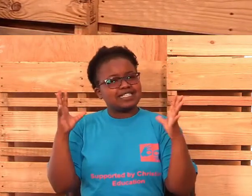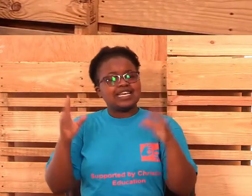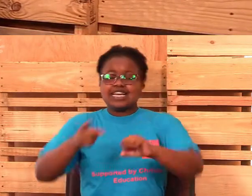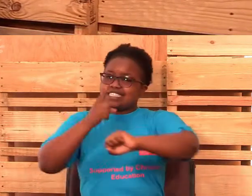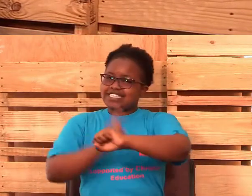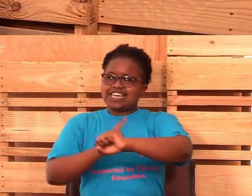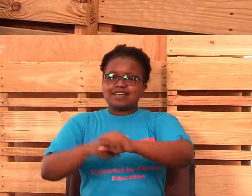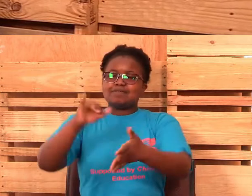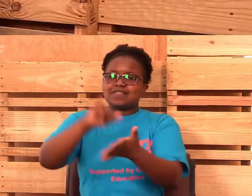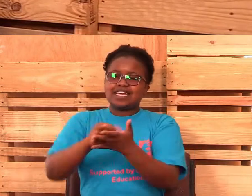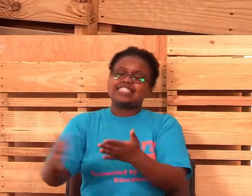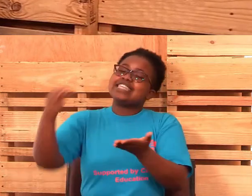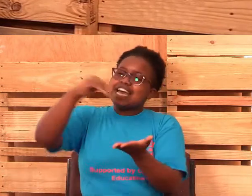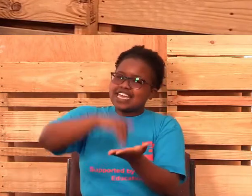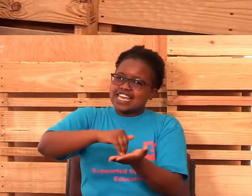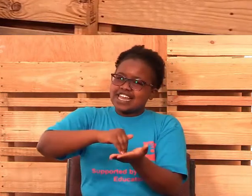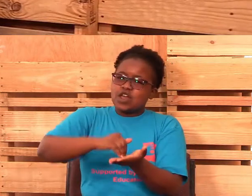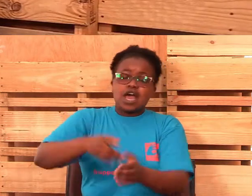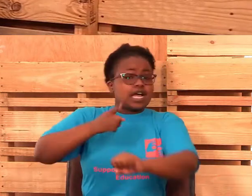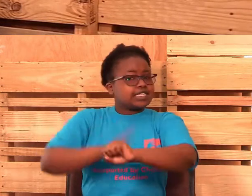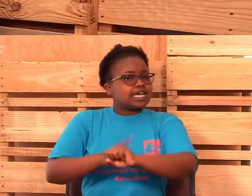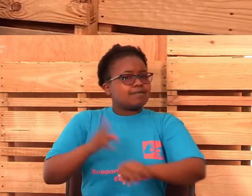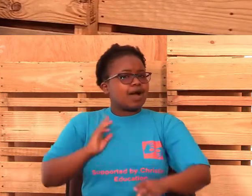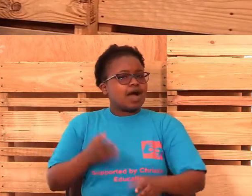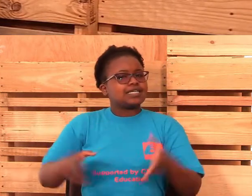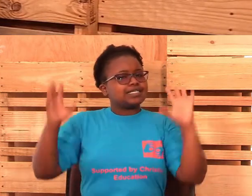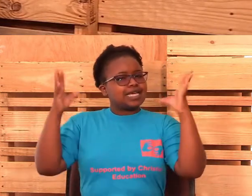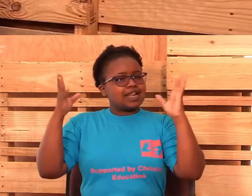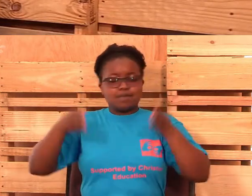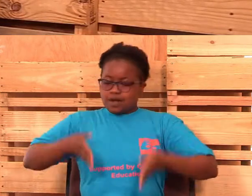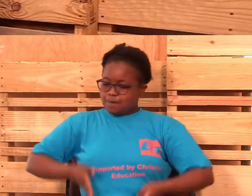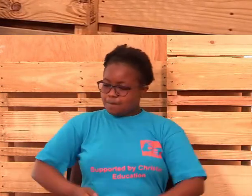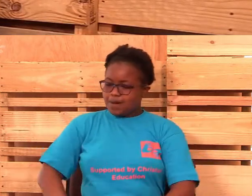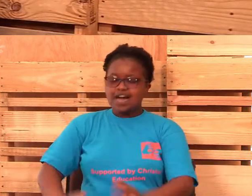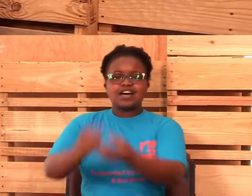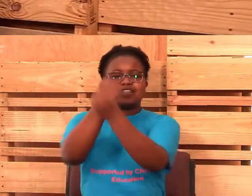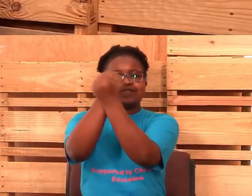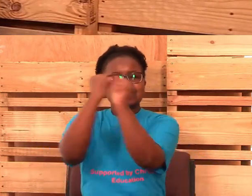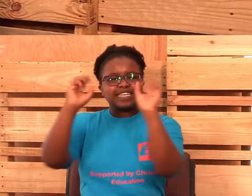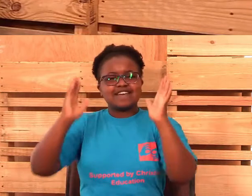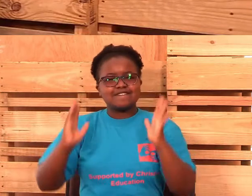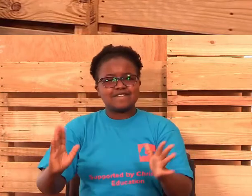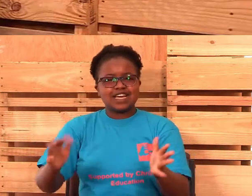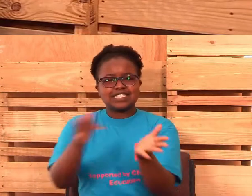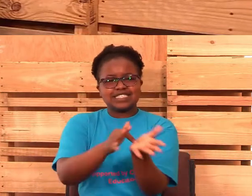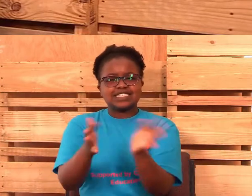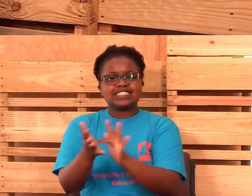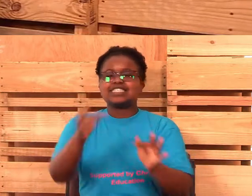time again where we celebrate the birth of our Savior, Jesus